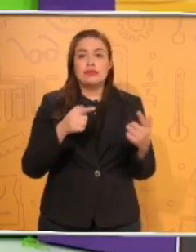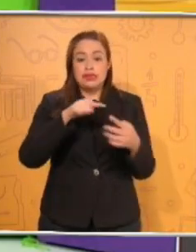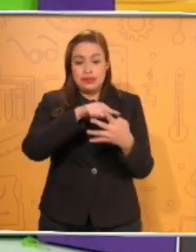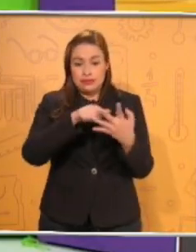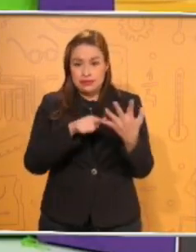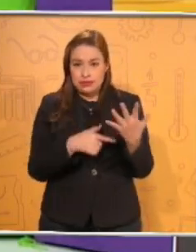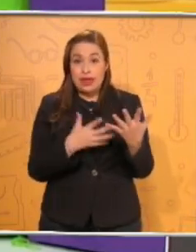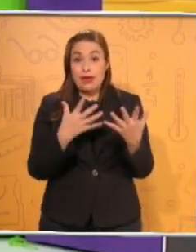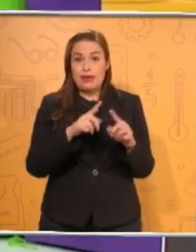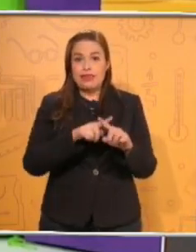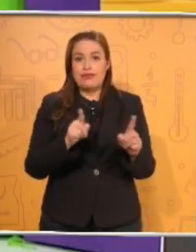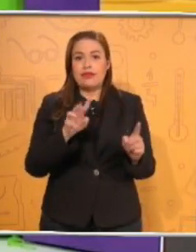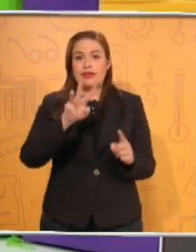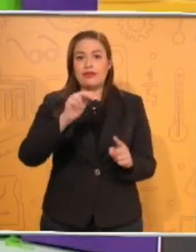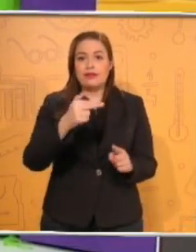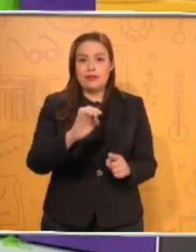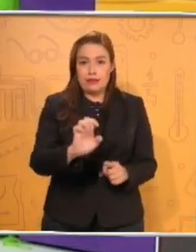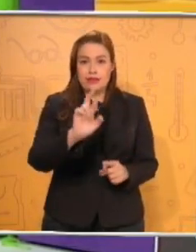were.